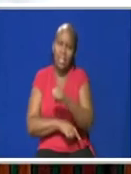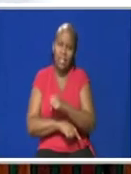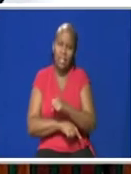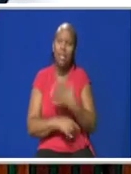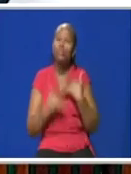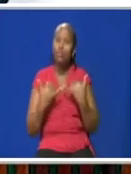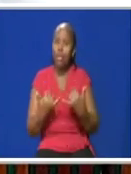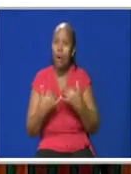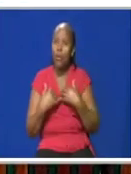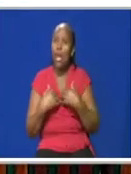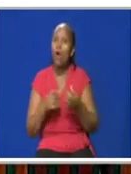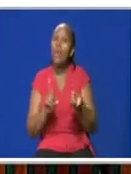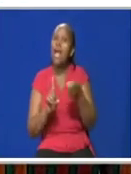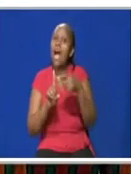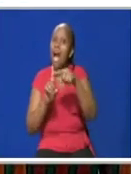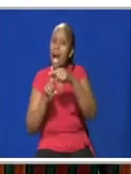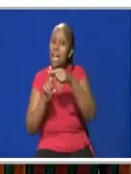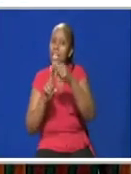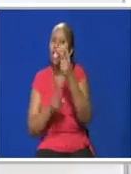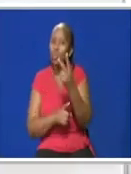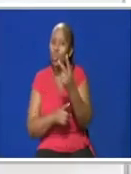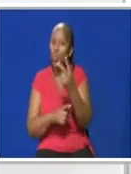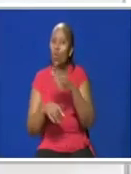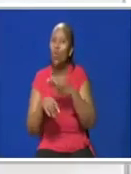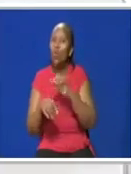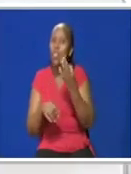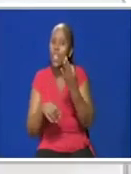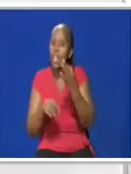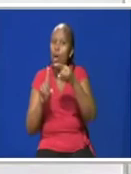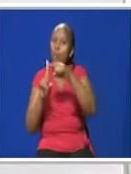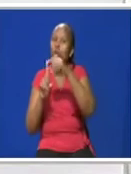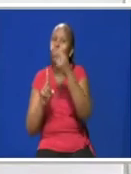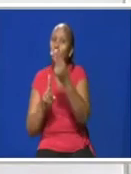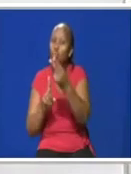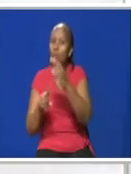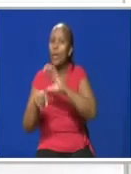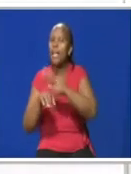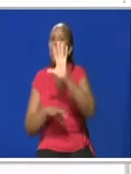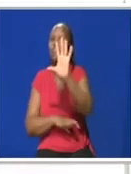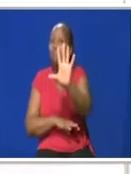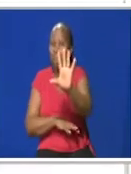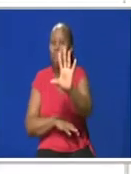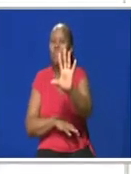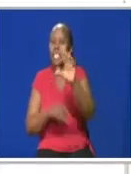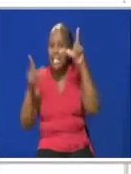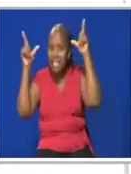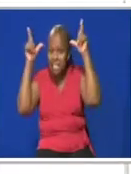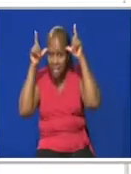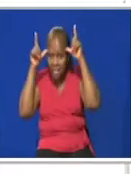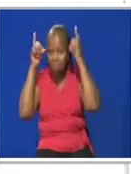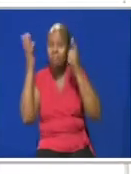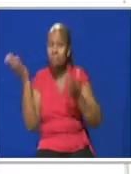So we add the 2. This is 3 plus 2. I get my answer 5